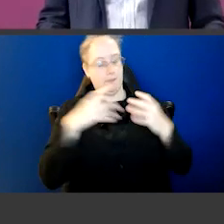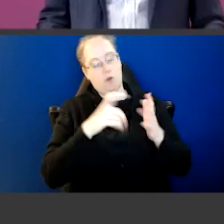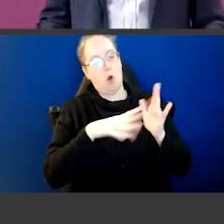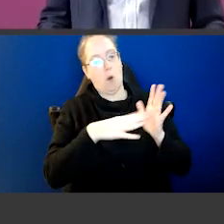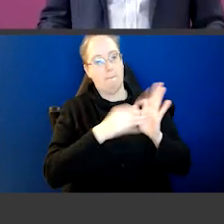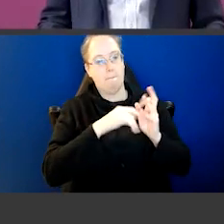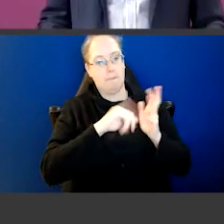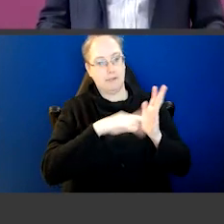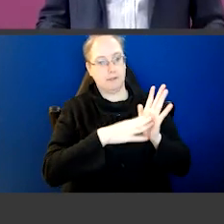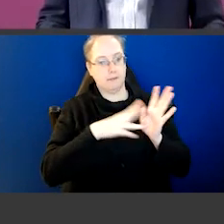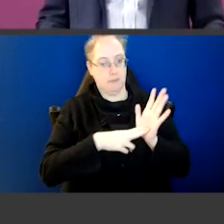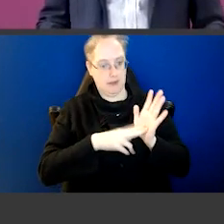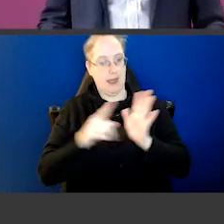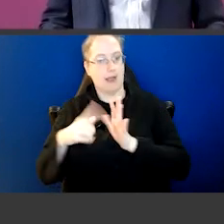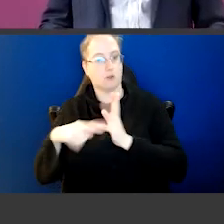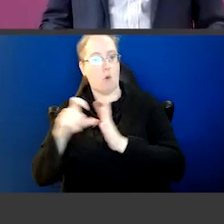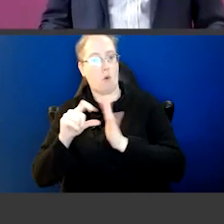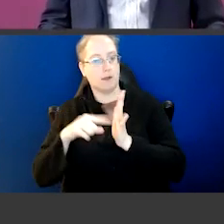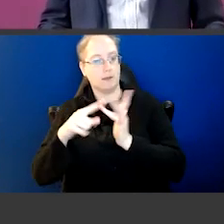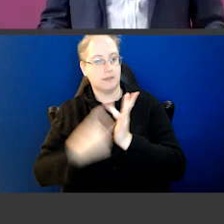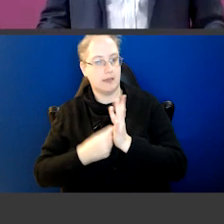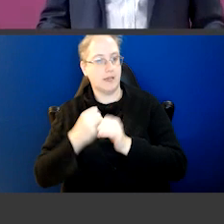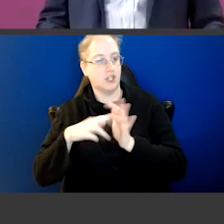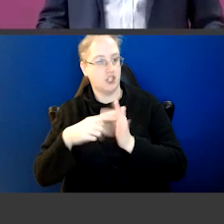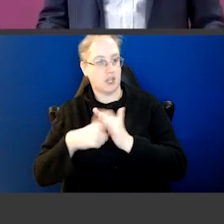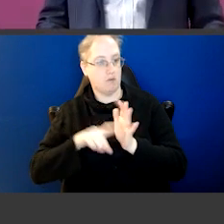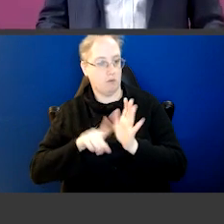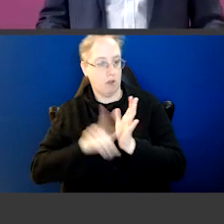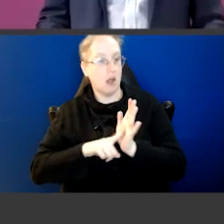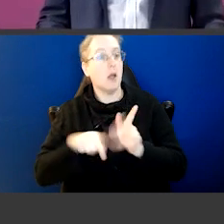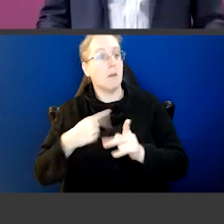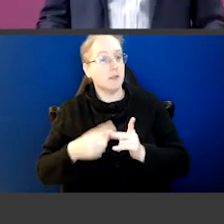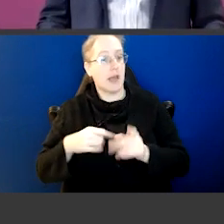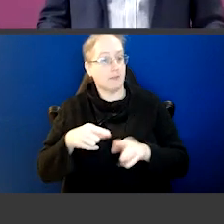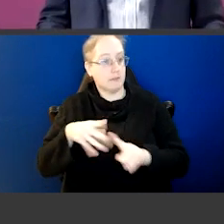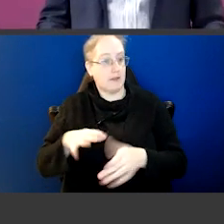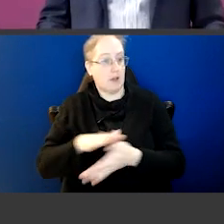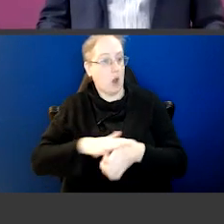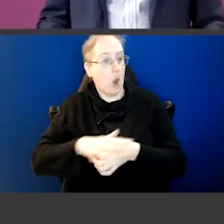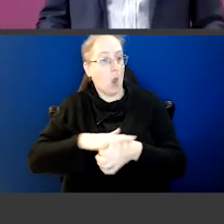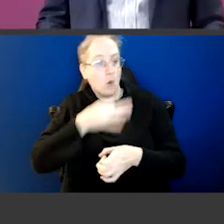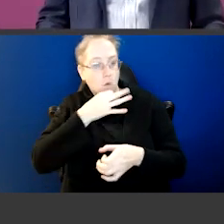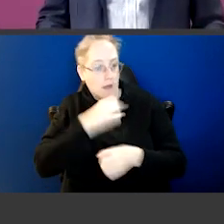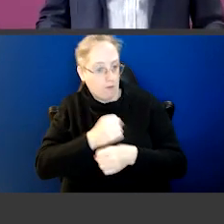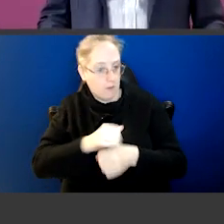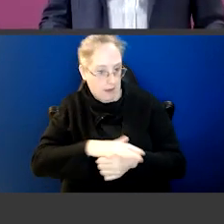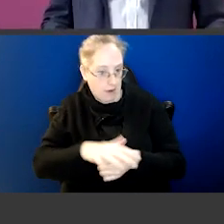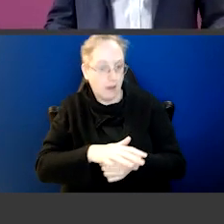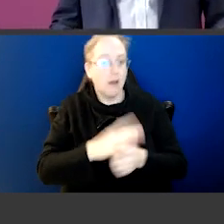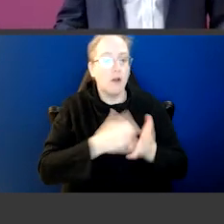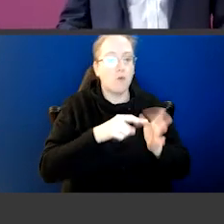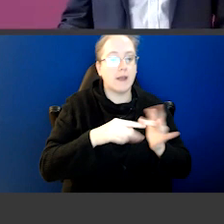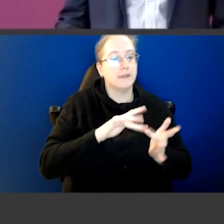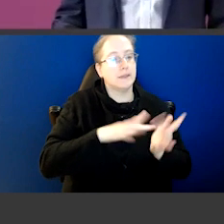Local Government Inspectorate, which has specific responsibility for the local government sector, the Racing Integrity Commissioner, who has